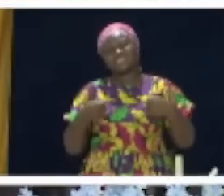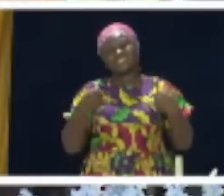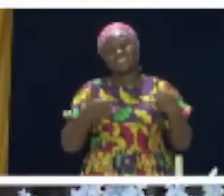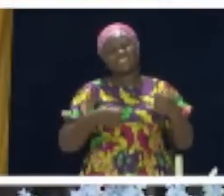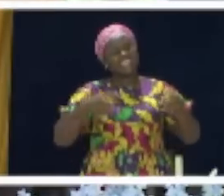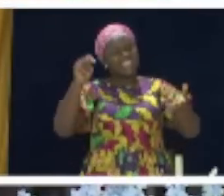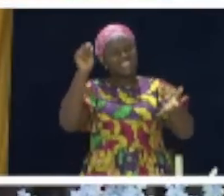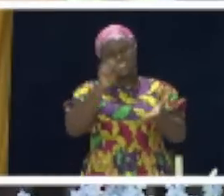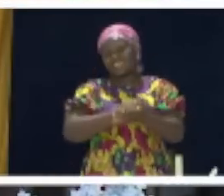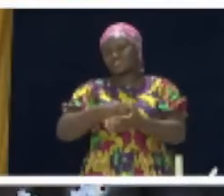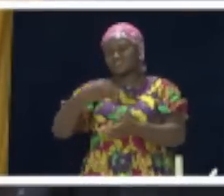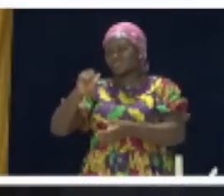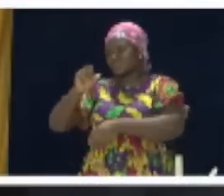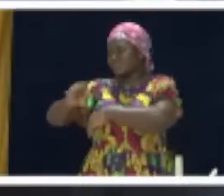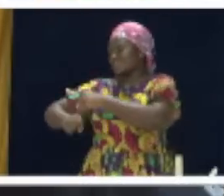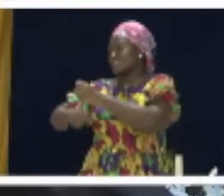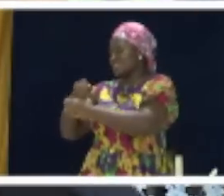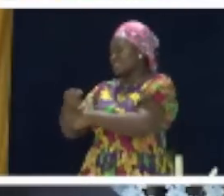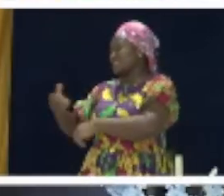Thousands of years ago,